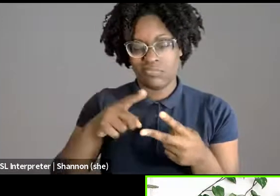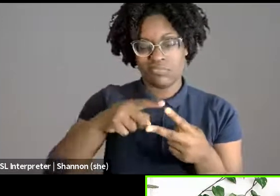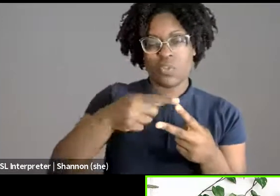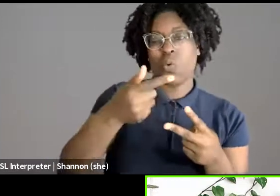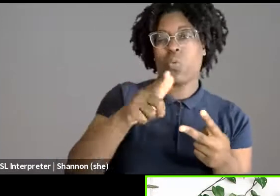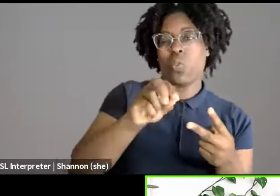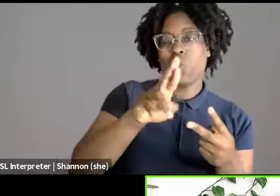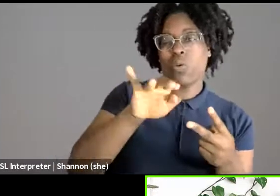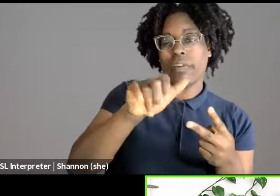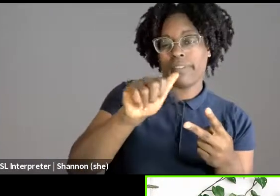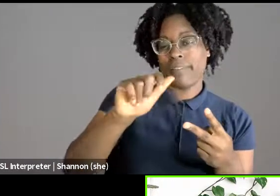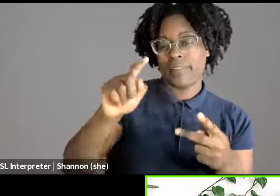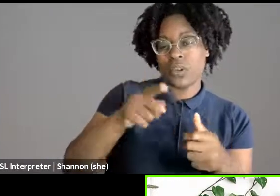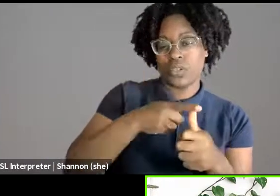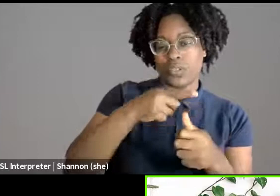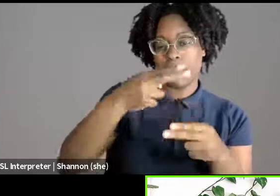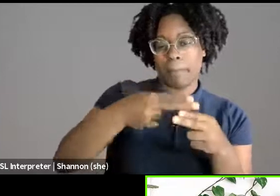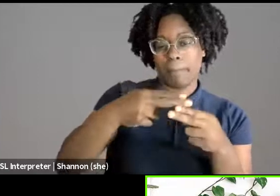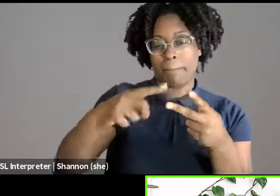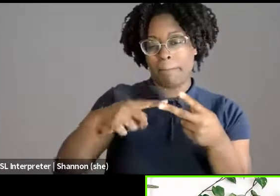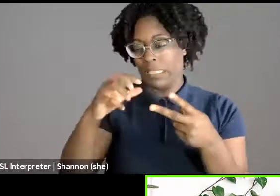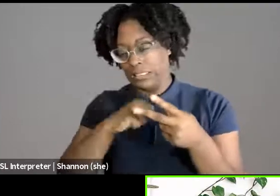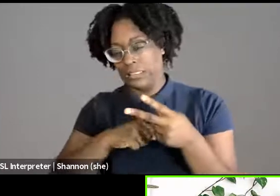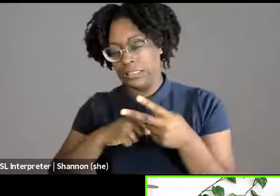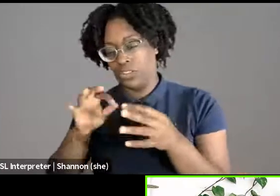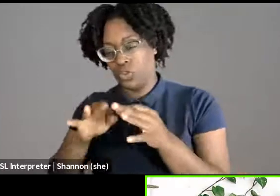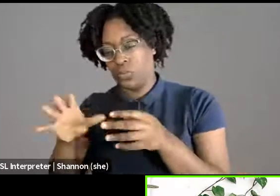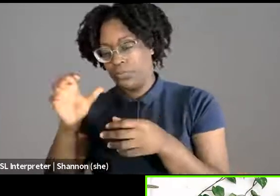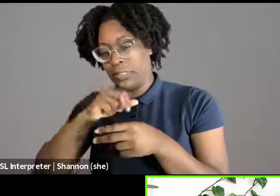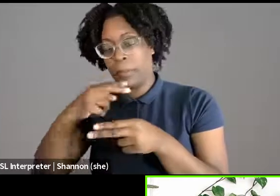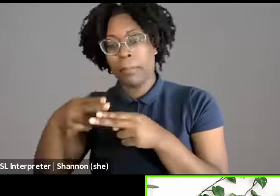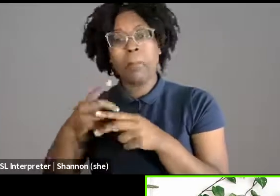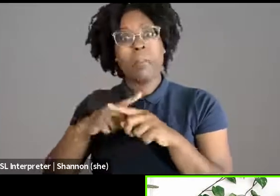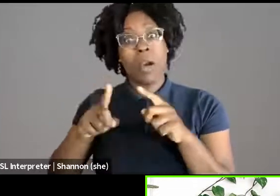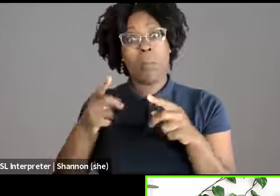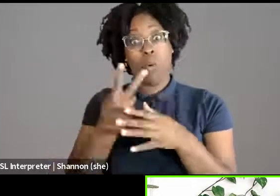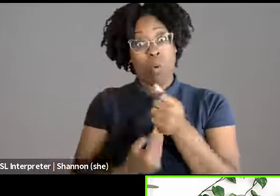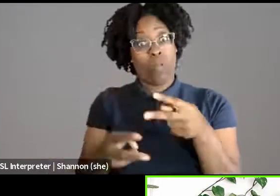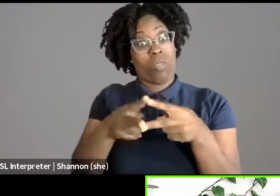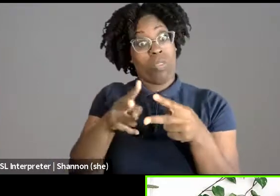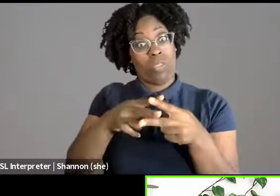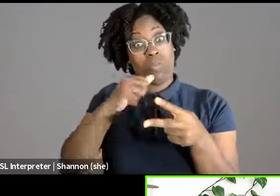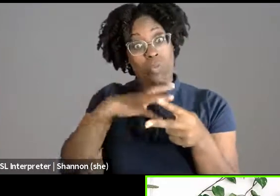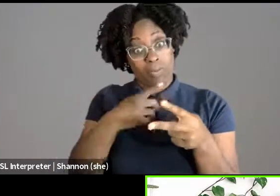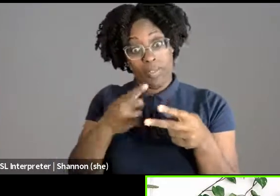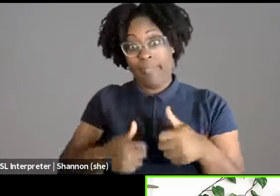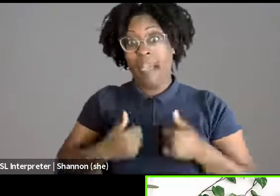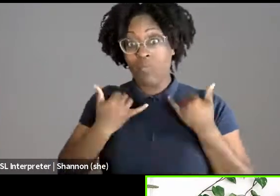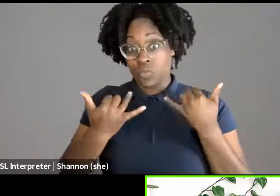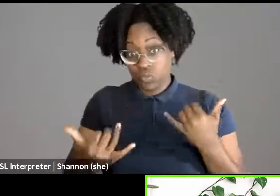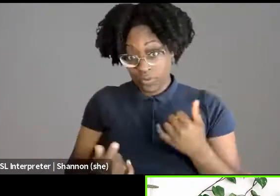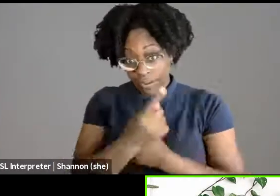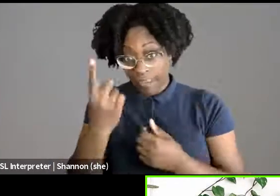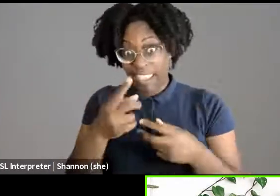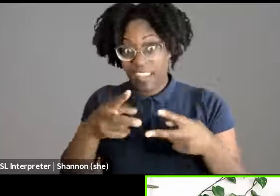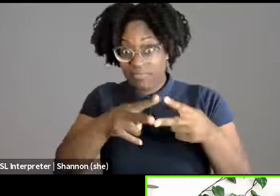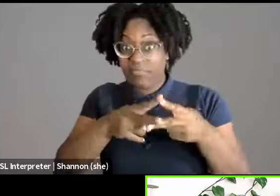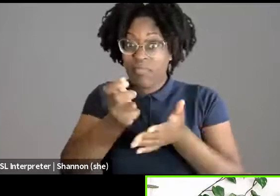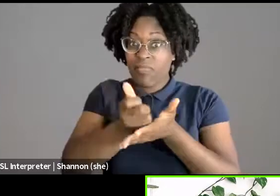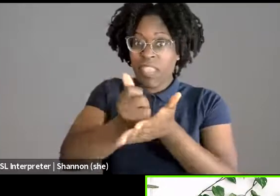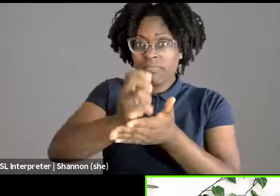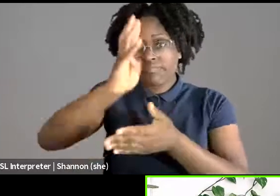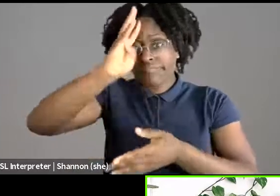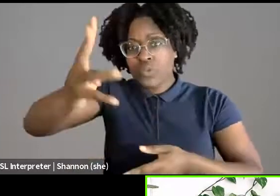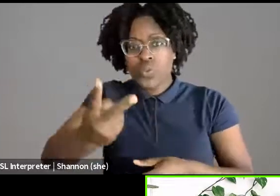is to just reduce the gap between academic subjects and the lived experiences and the home lives